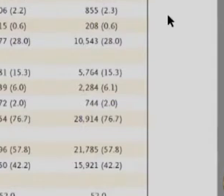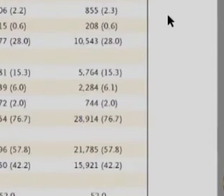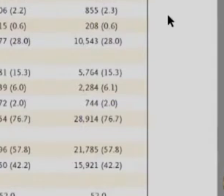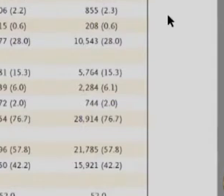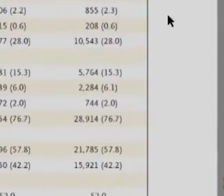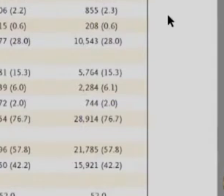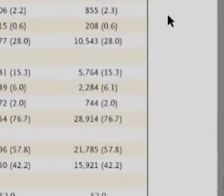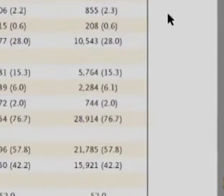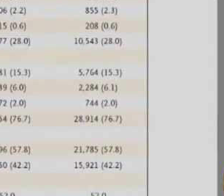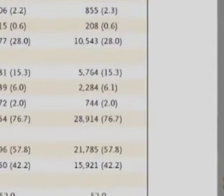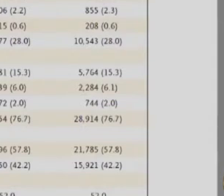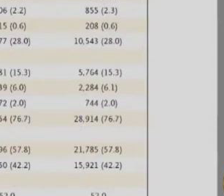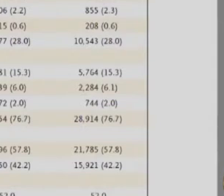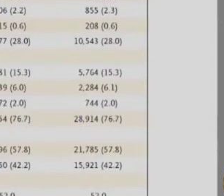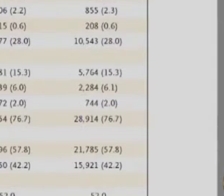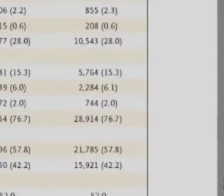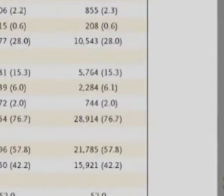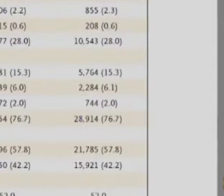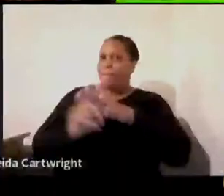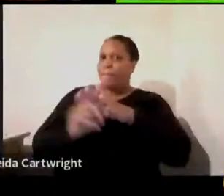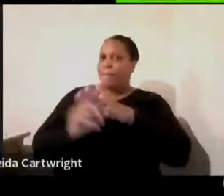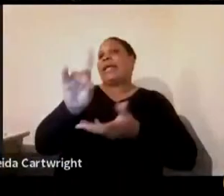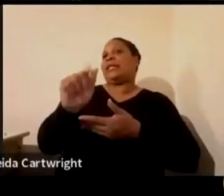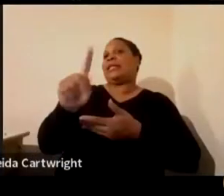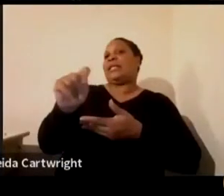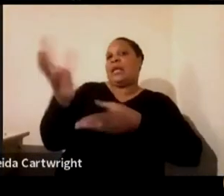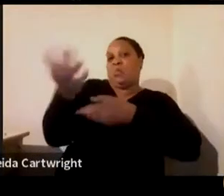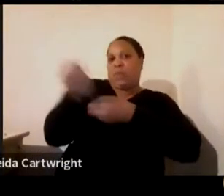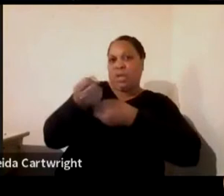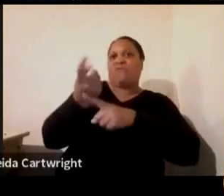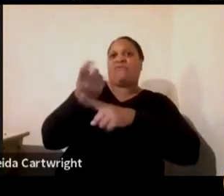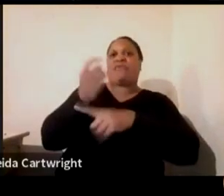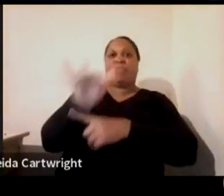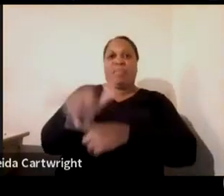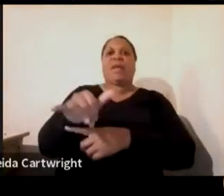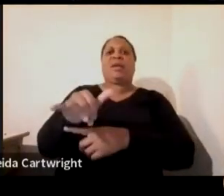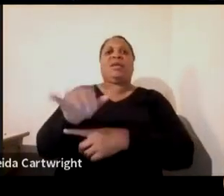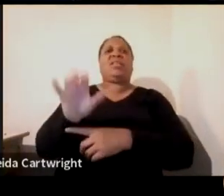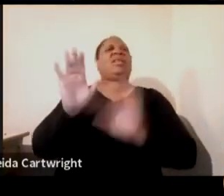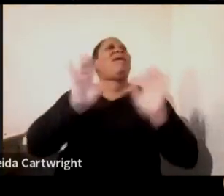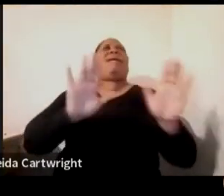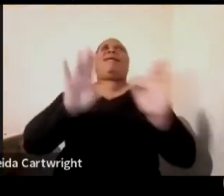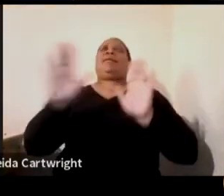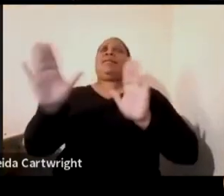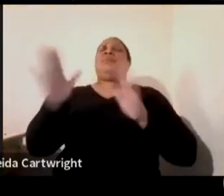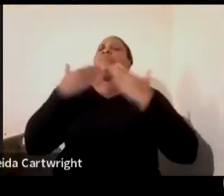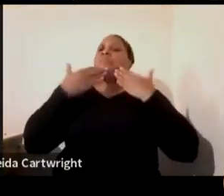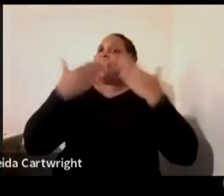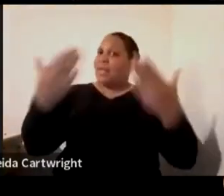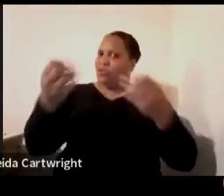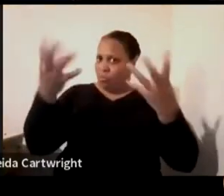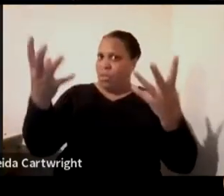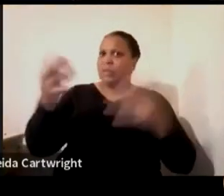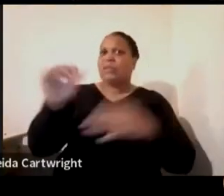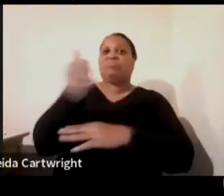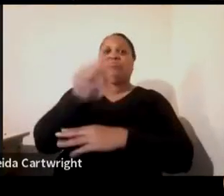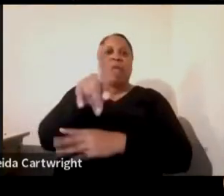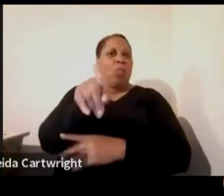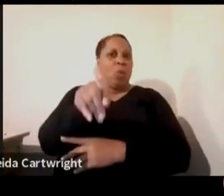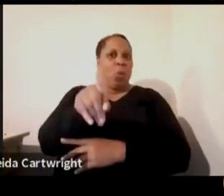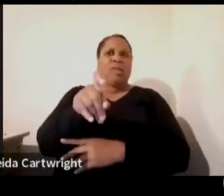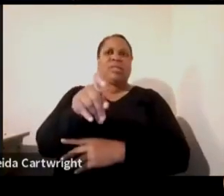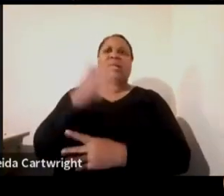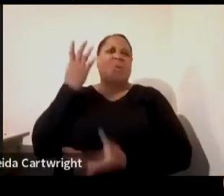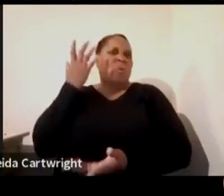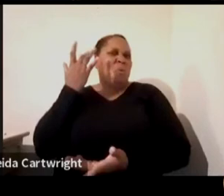time and the data that's coming from that. Excellent. Thank you. Thank you so much. So I have another question. Why do you